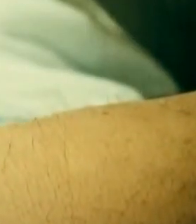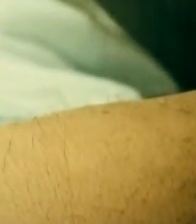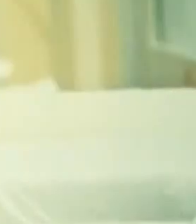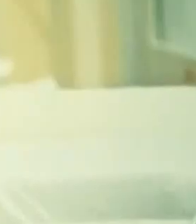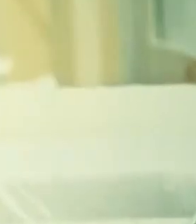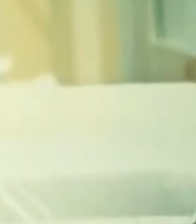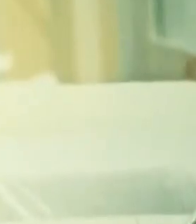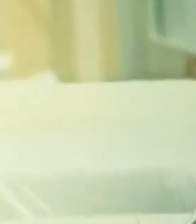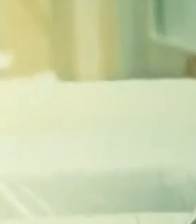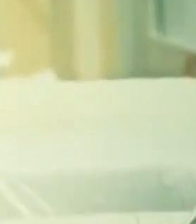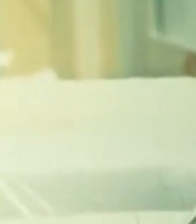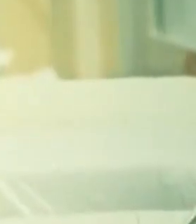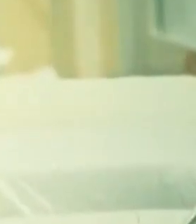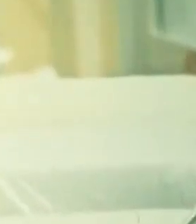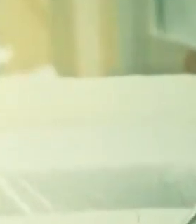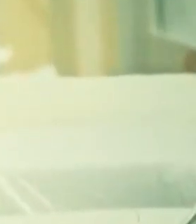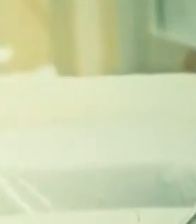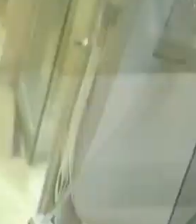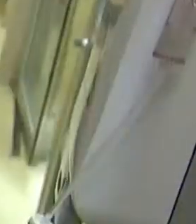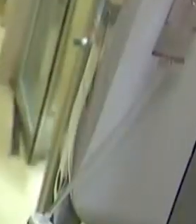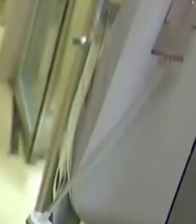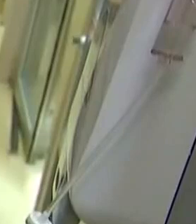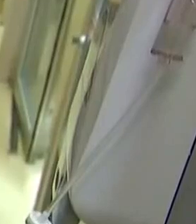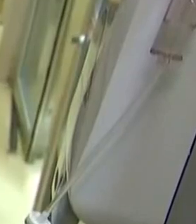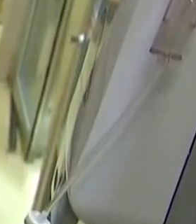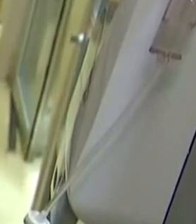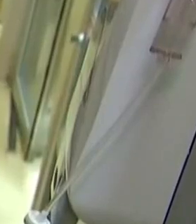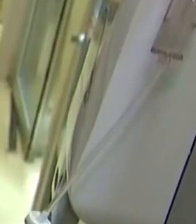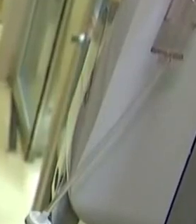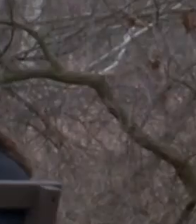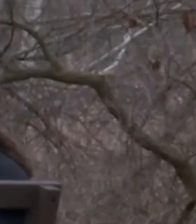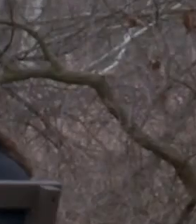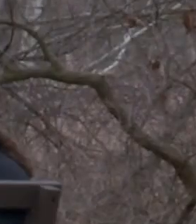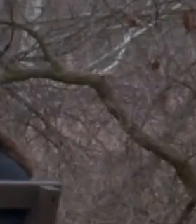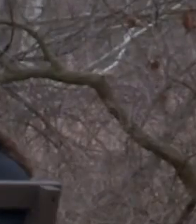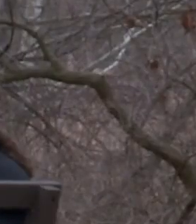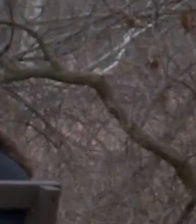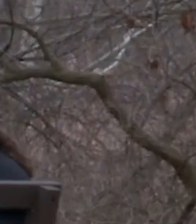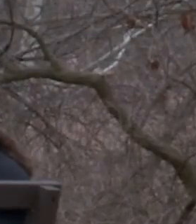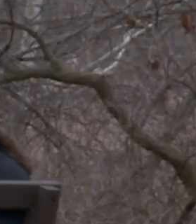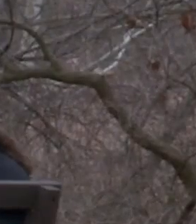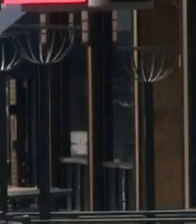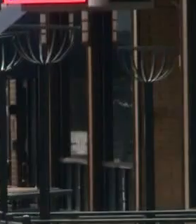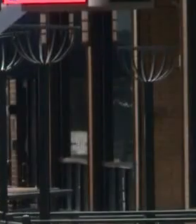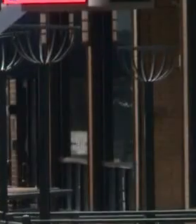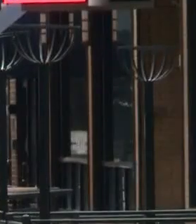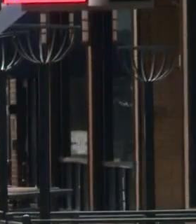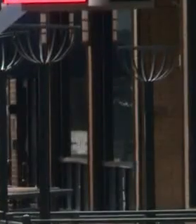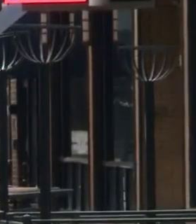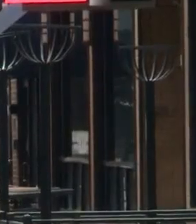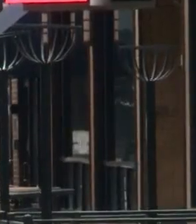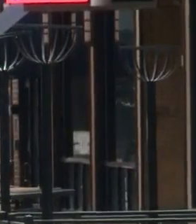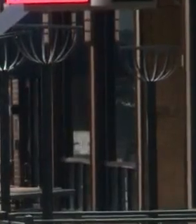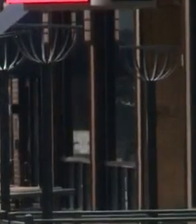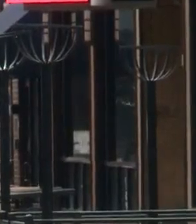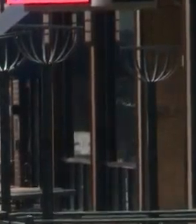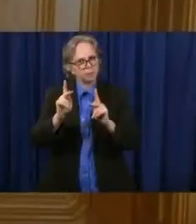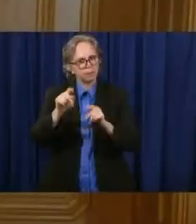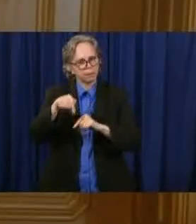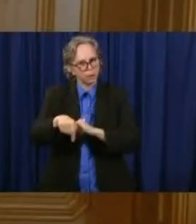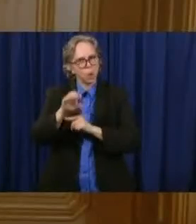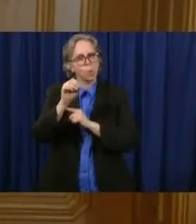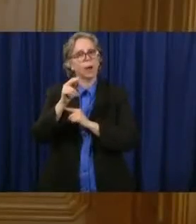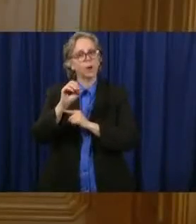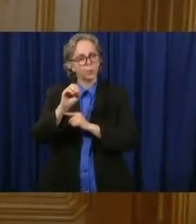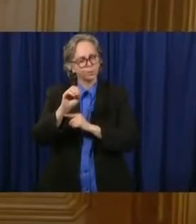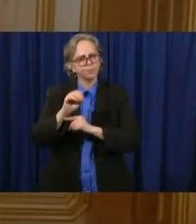what about life after all of this? The governor says state leaders are coming up with a plan. He's not ready to release it until next week. We're